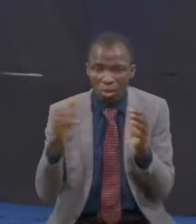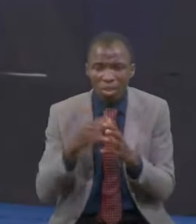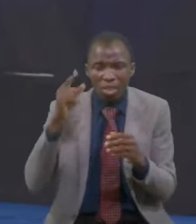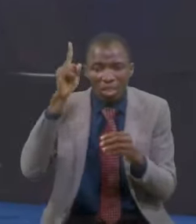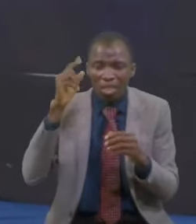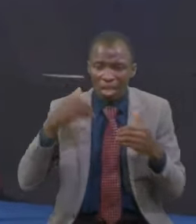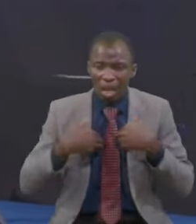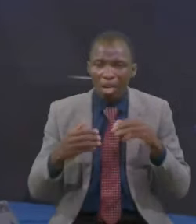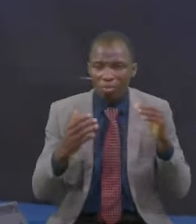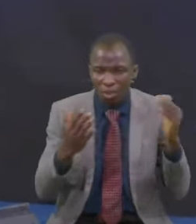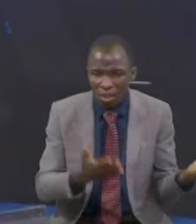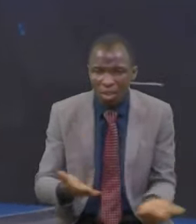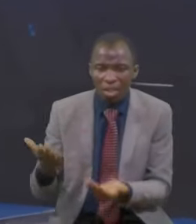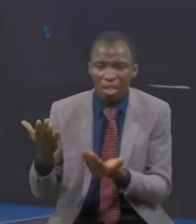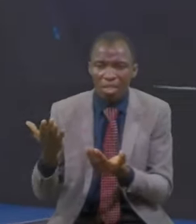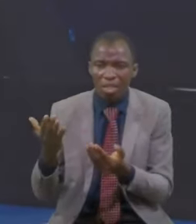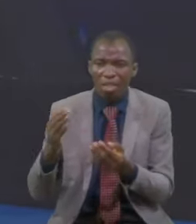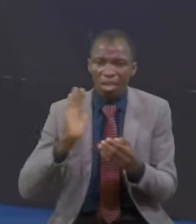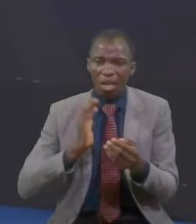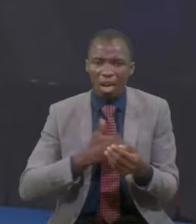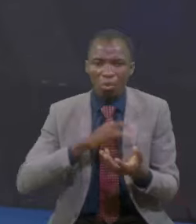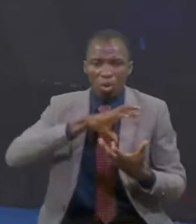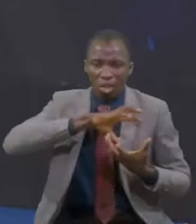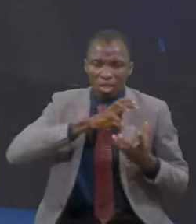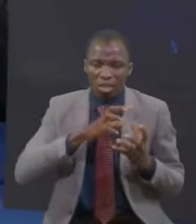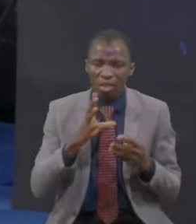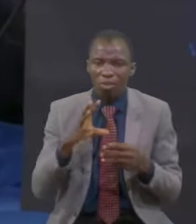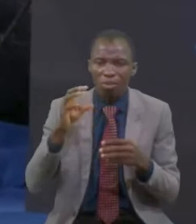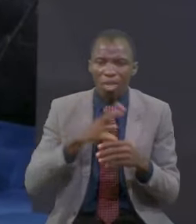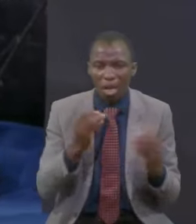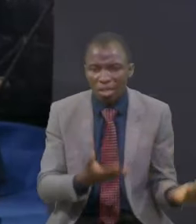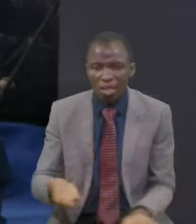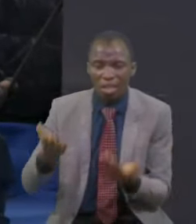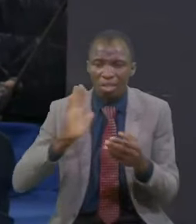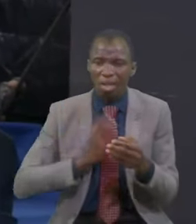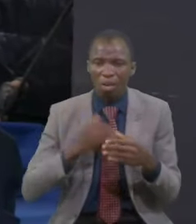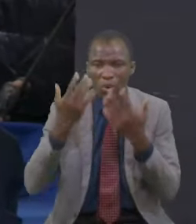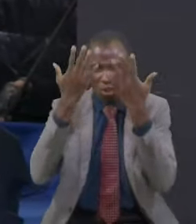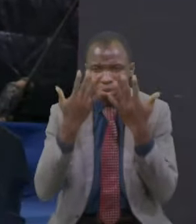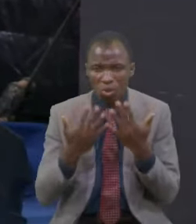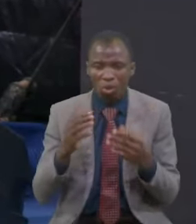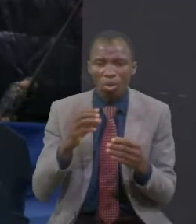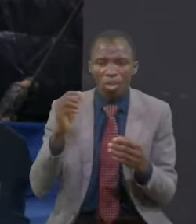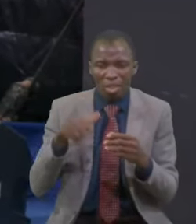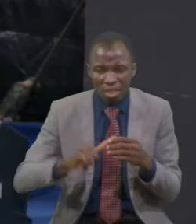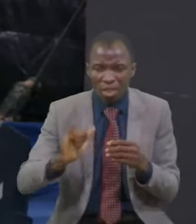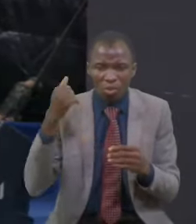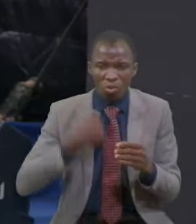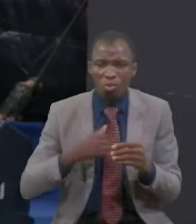and carried our sorrows. Yet we did esteem him